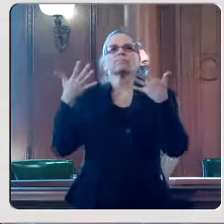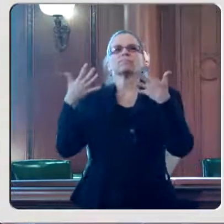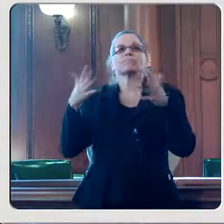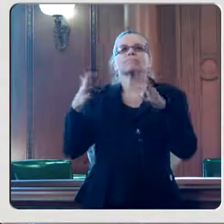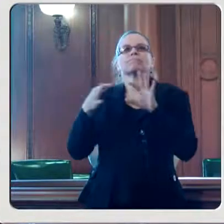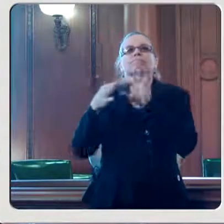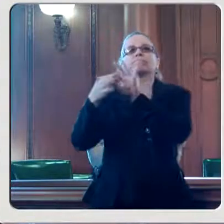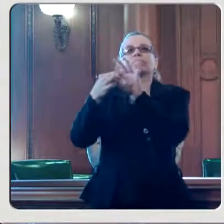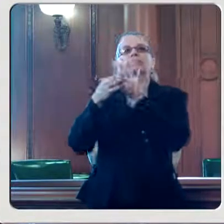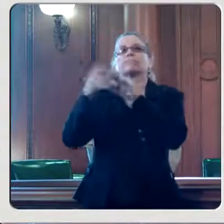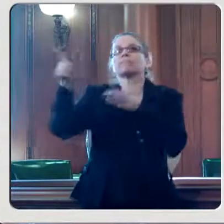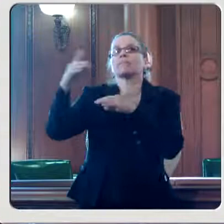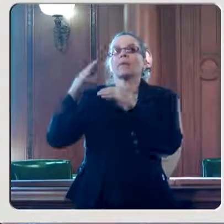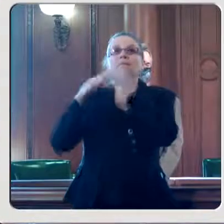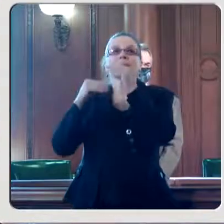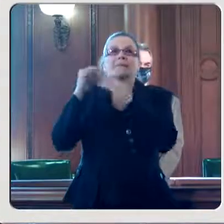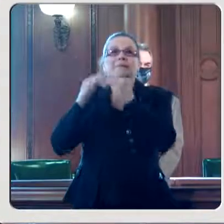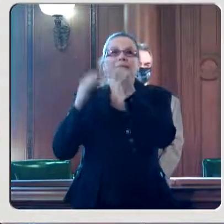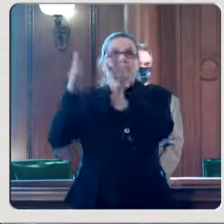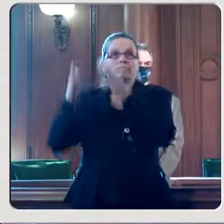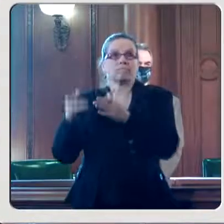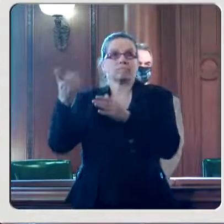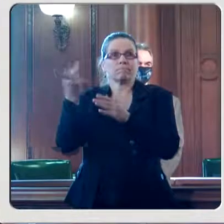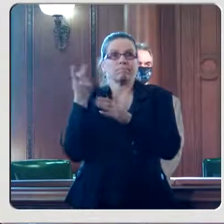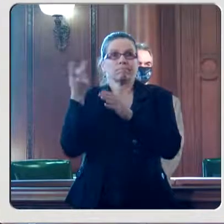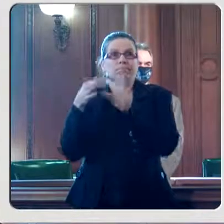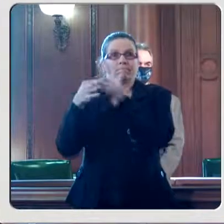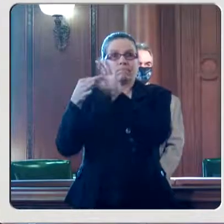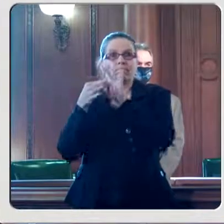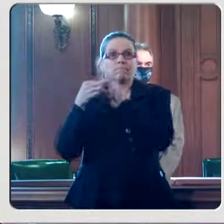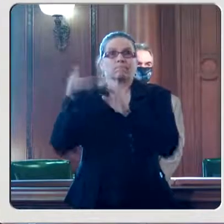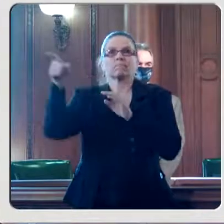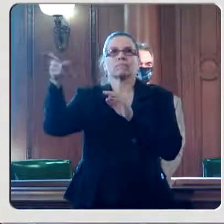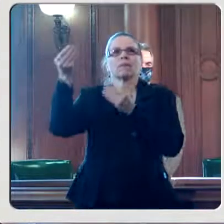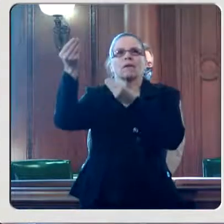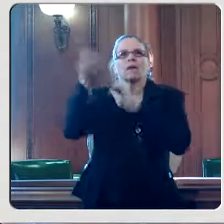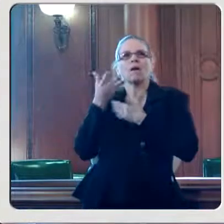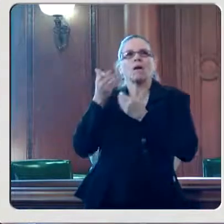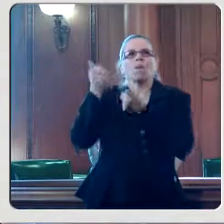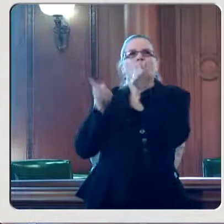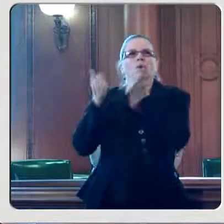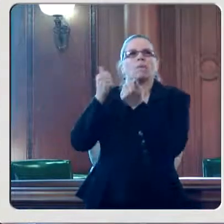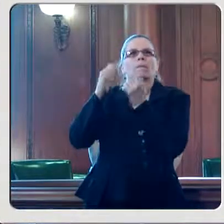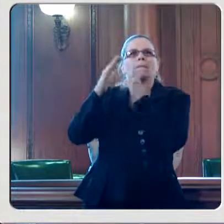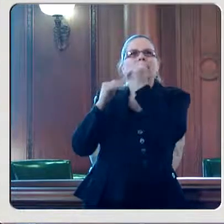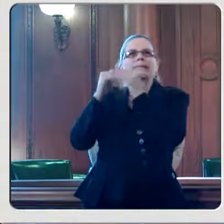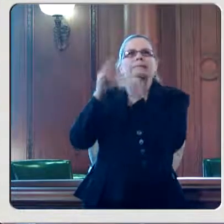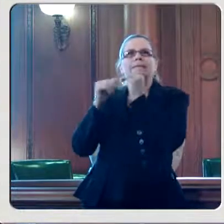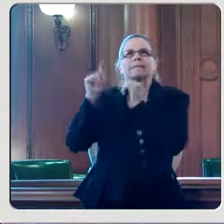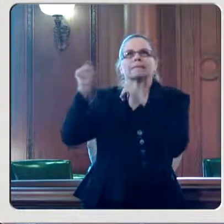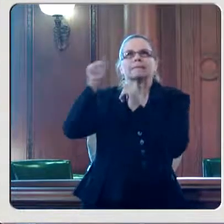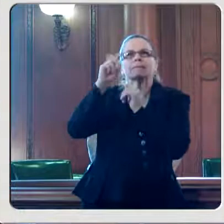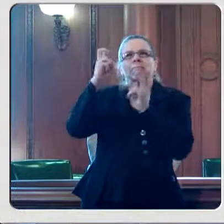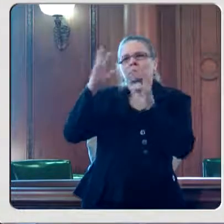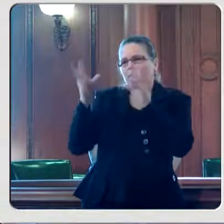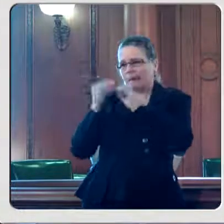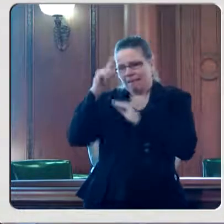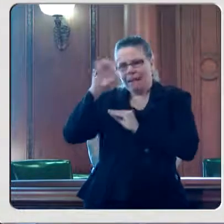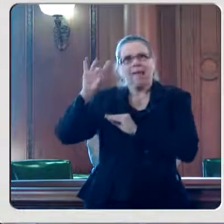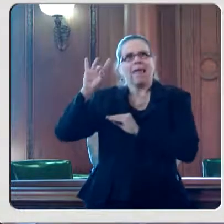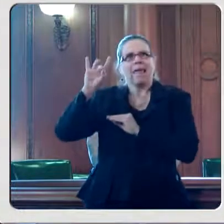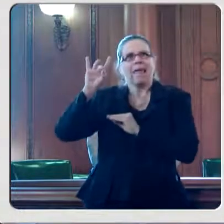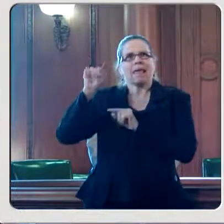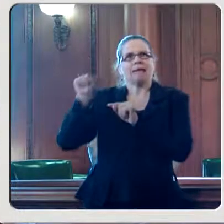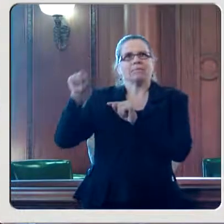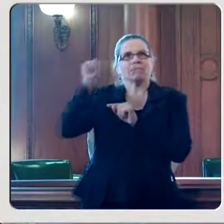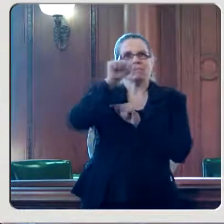has given us a list of about 8 to 10 venues where we can stand up vaccination